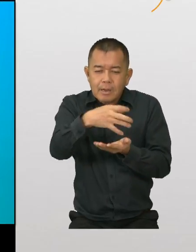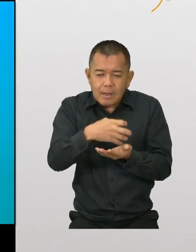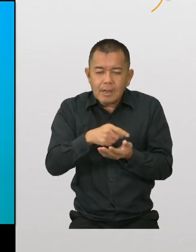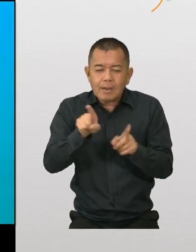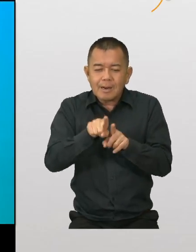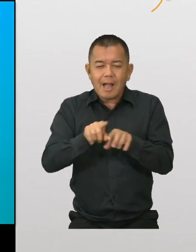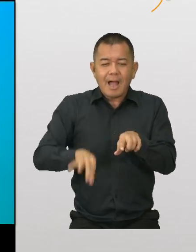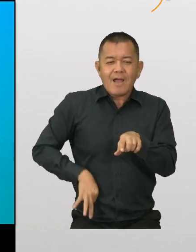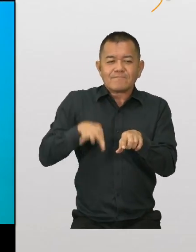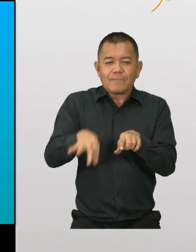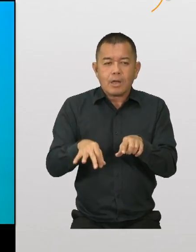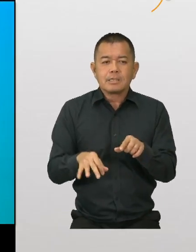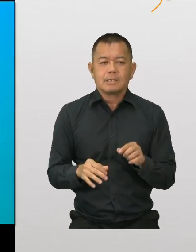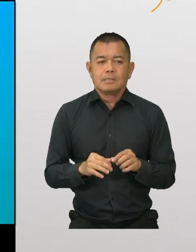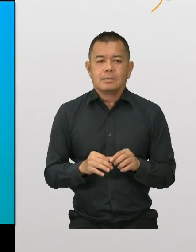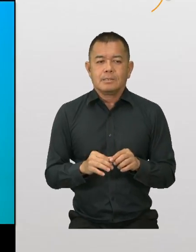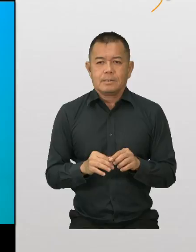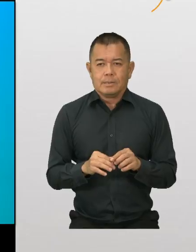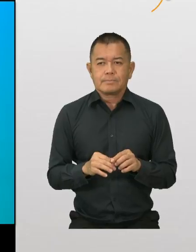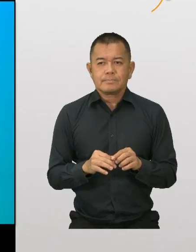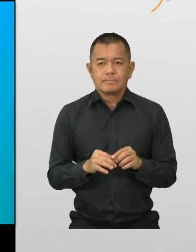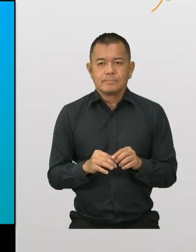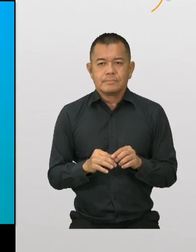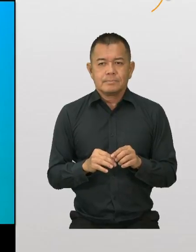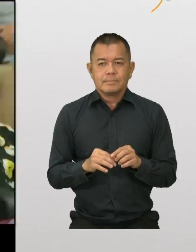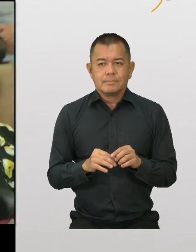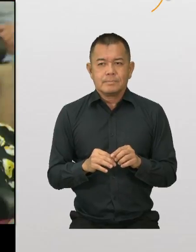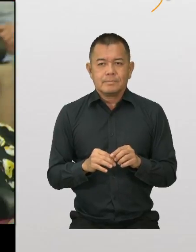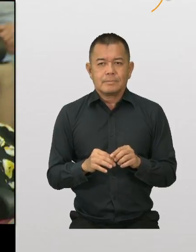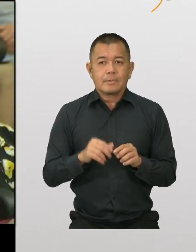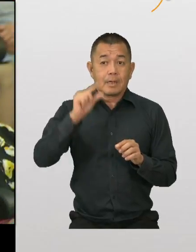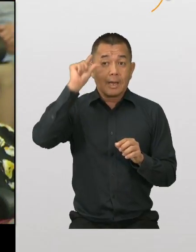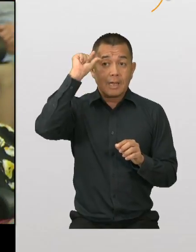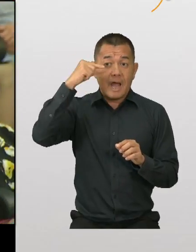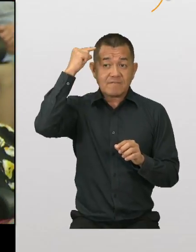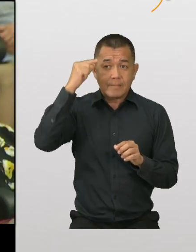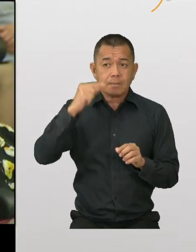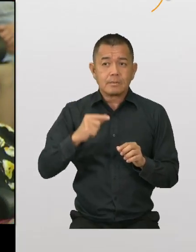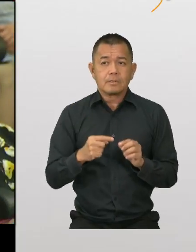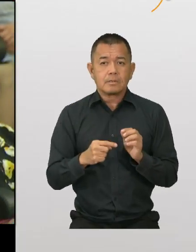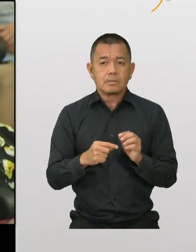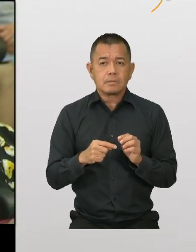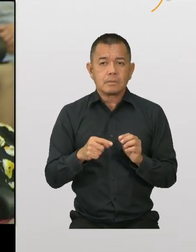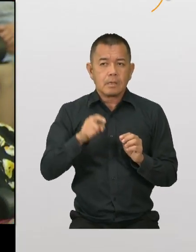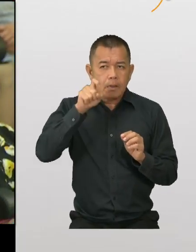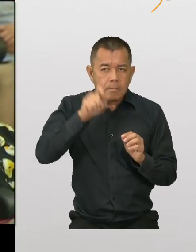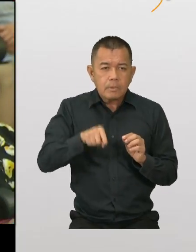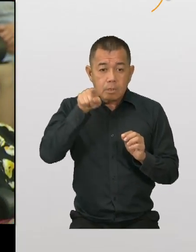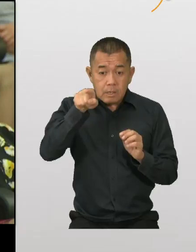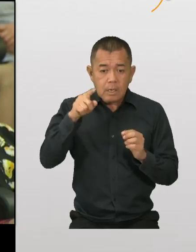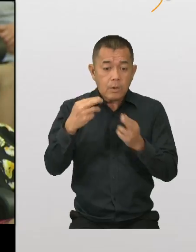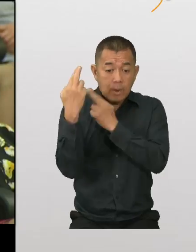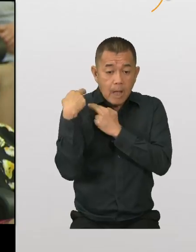approach, and we encourage them to do so. The government has also indicated clearly that it will tighten regulations for the labeling